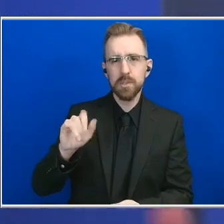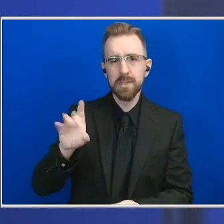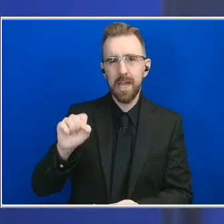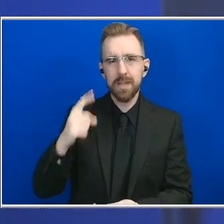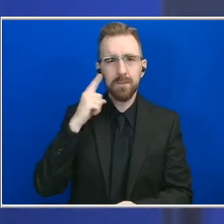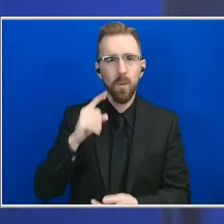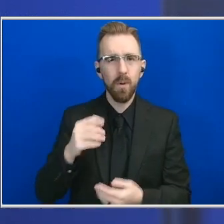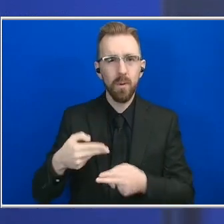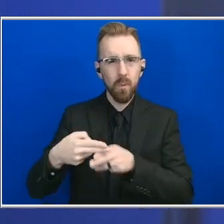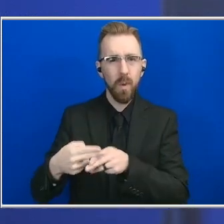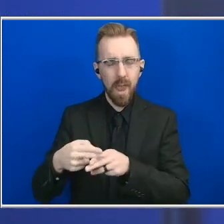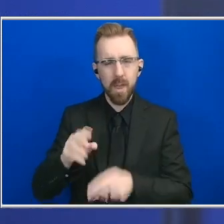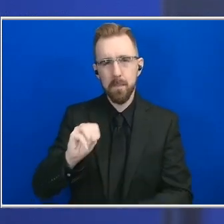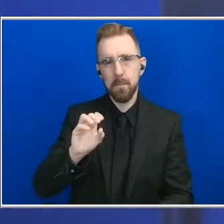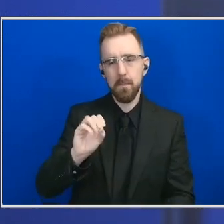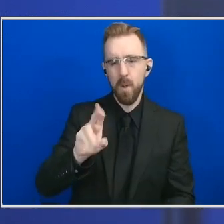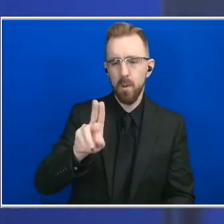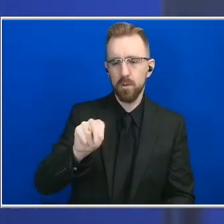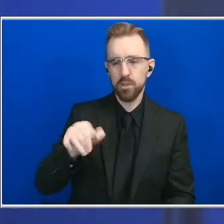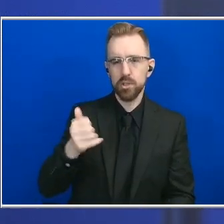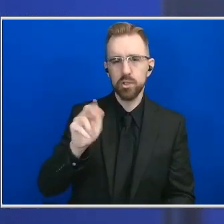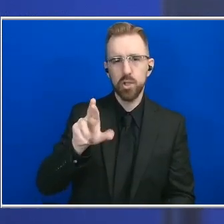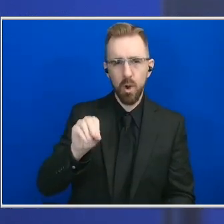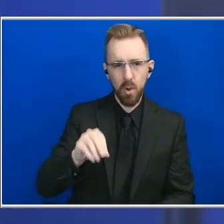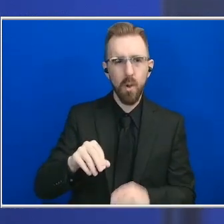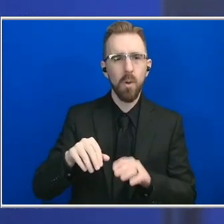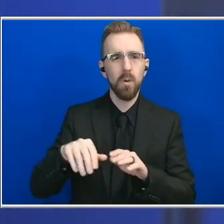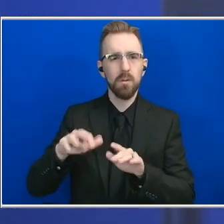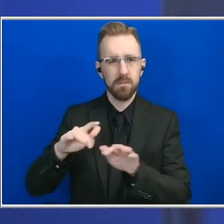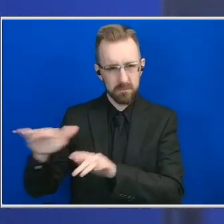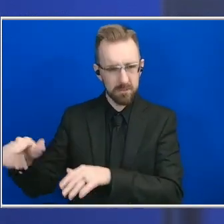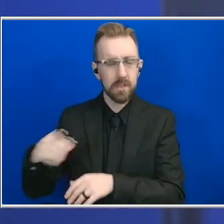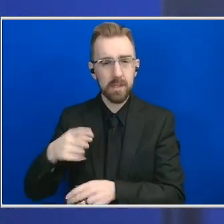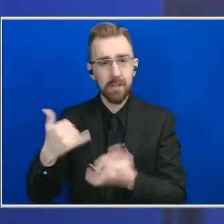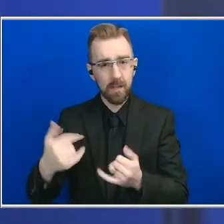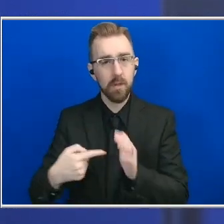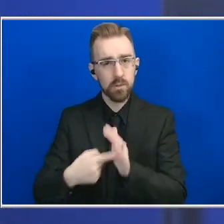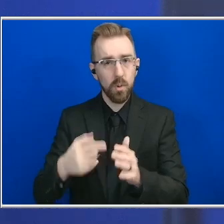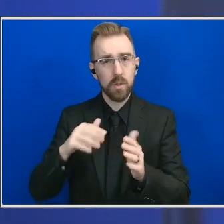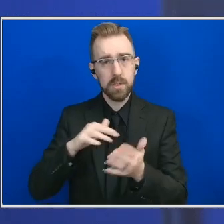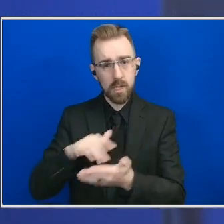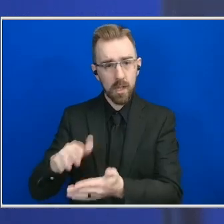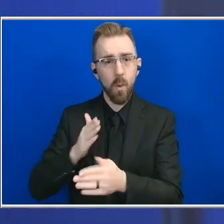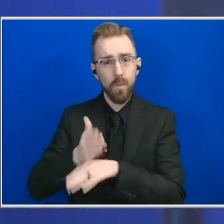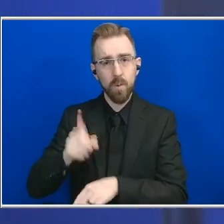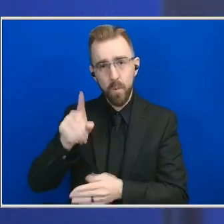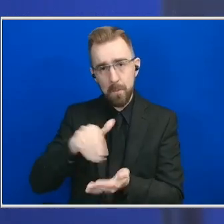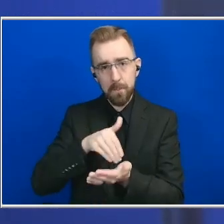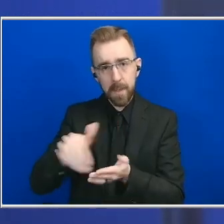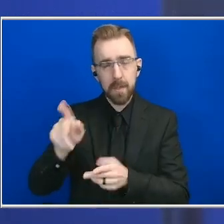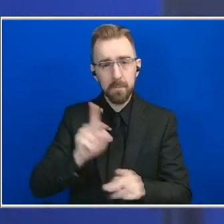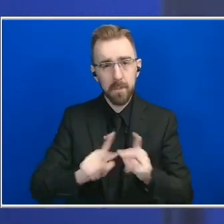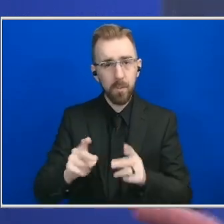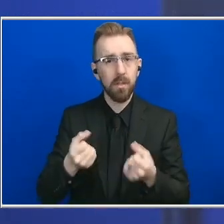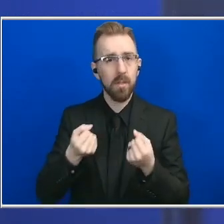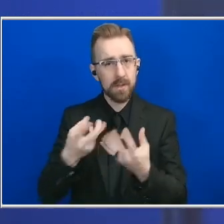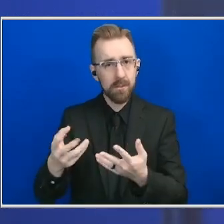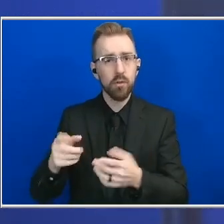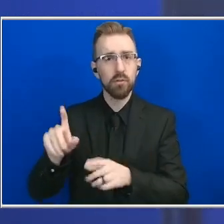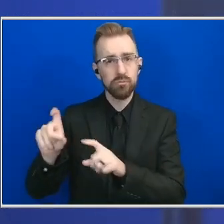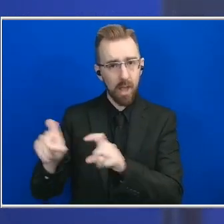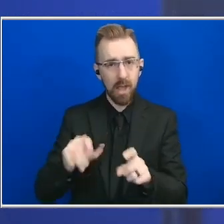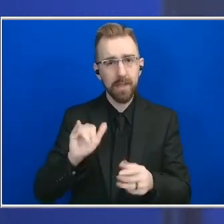Mounjaro and so You forth? bet. They have now shown in a study of over 1 million people, multiple trials, that this drug in